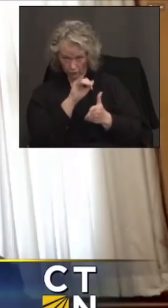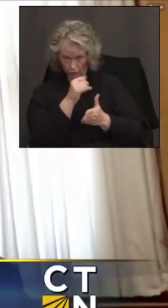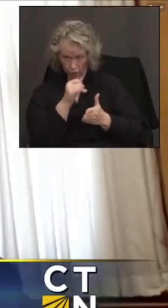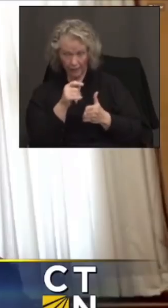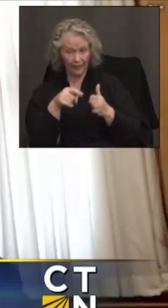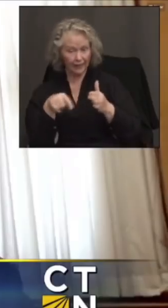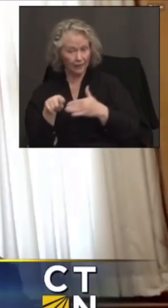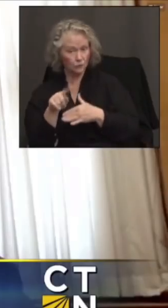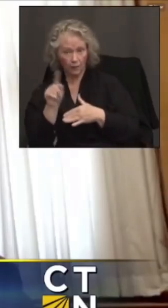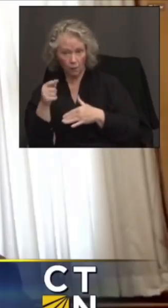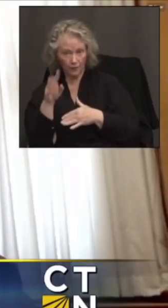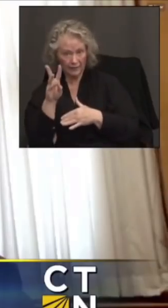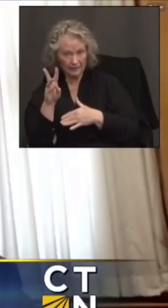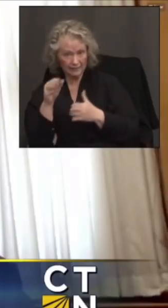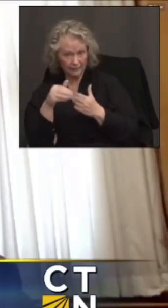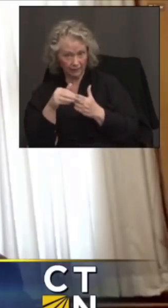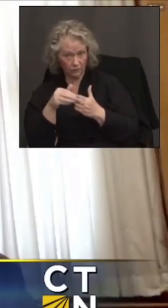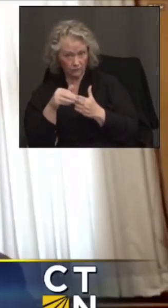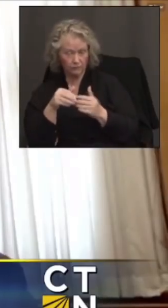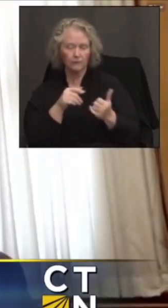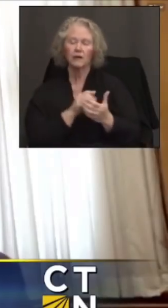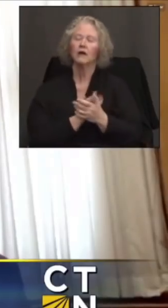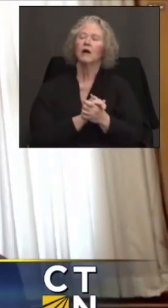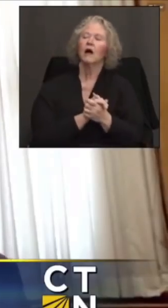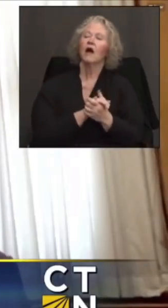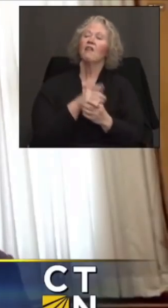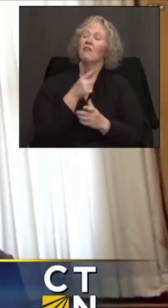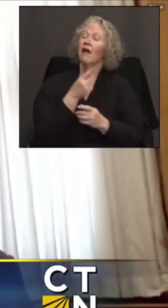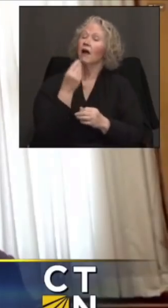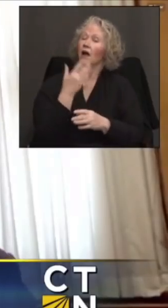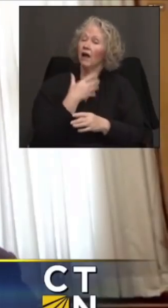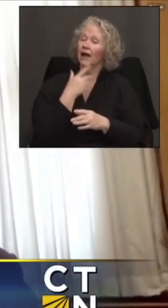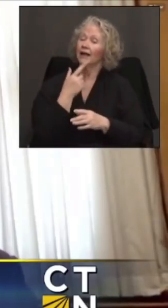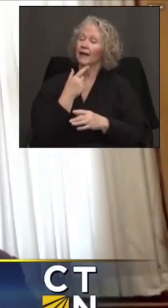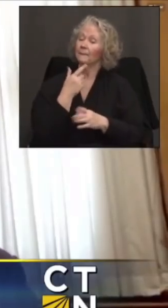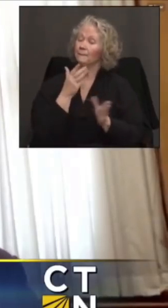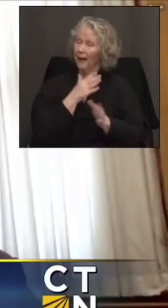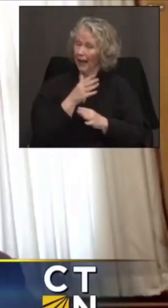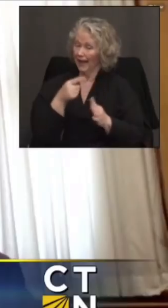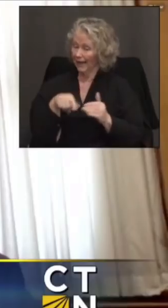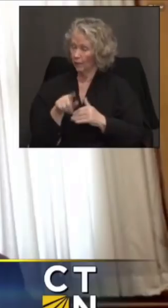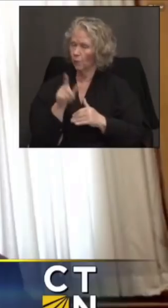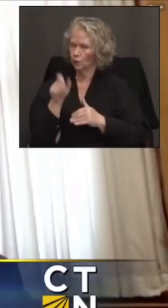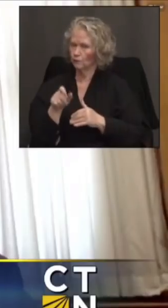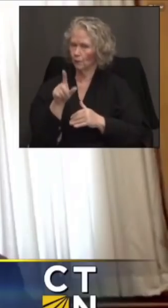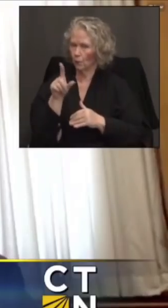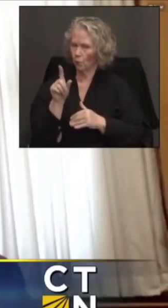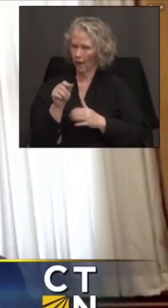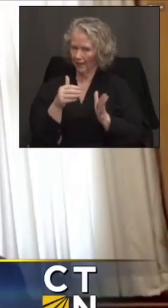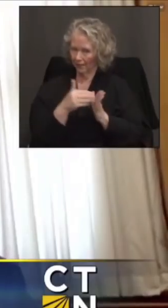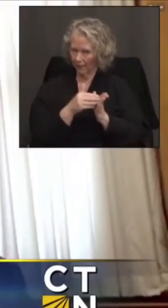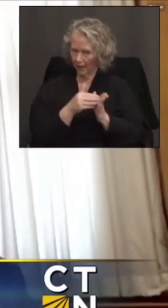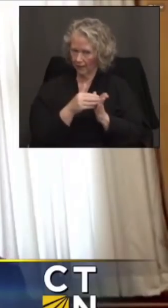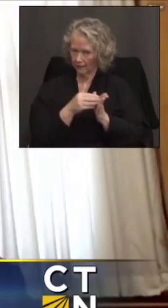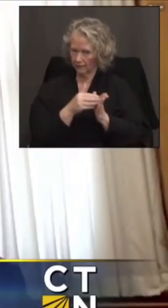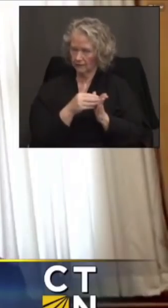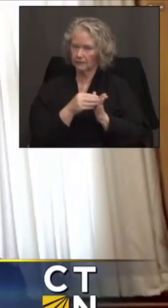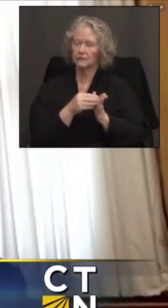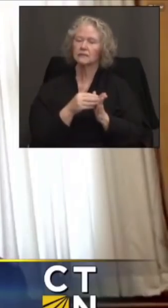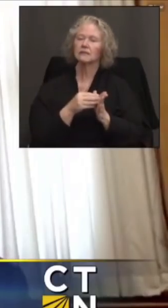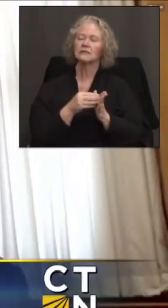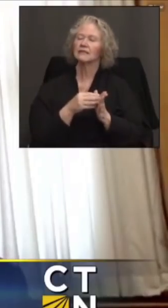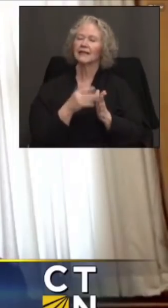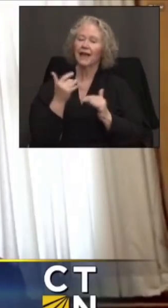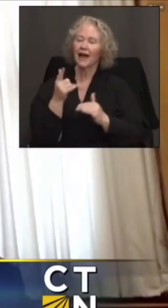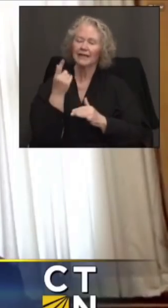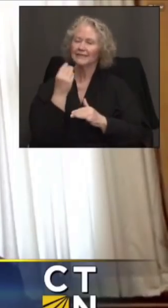mentioned. So we had originally been told next week we would receive 20,000 first Johnson & Johnson doses on state allocation, and